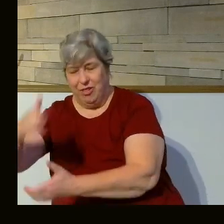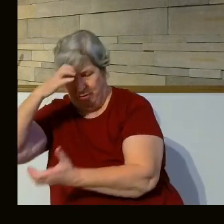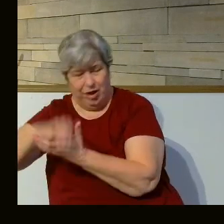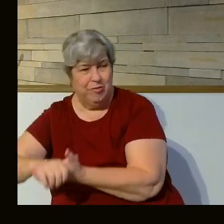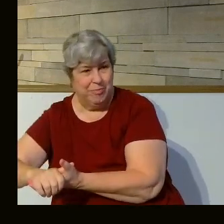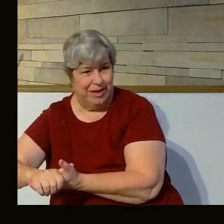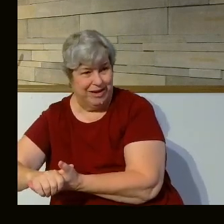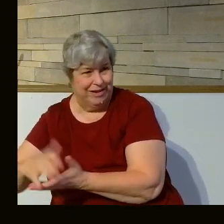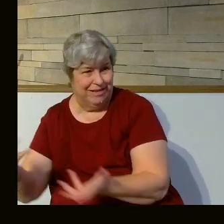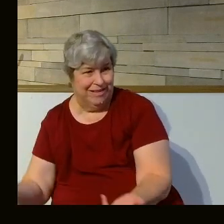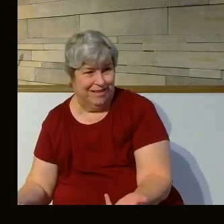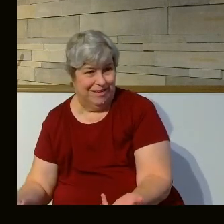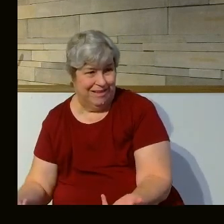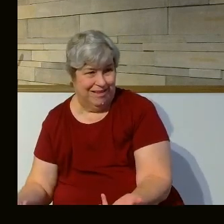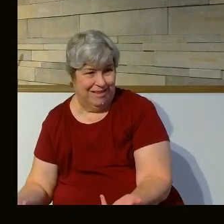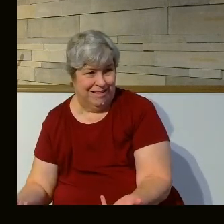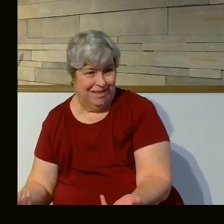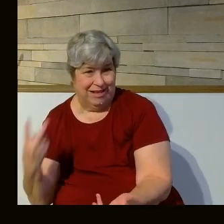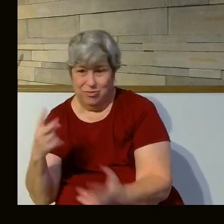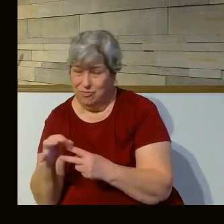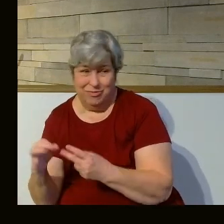matter. You just got to find a husband.